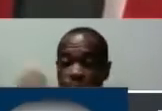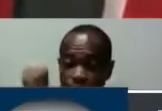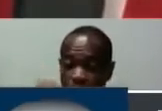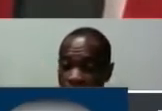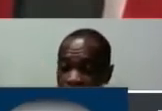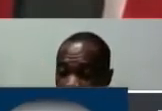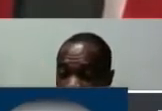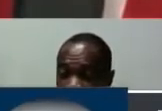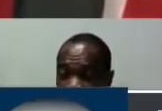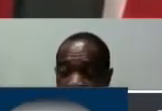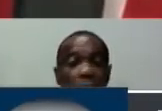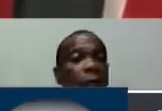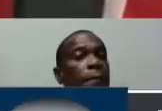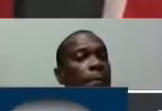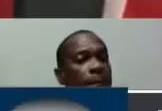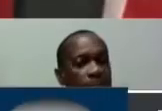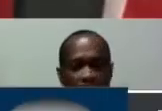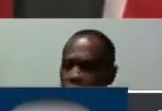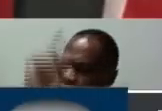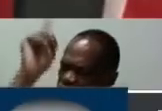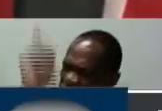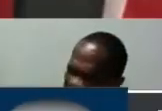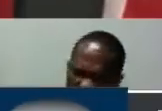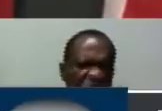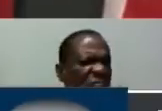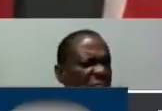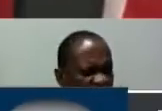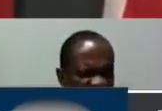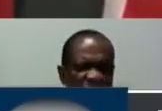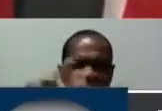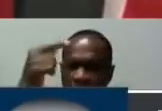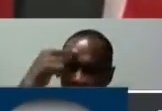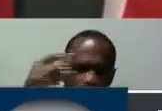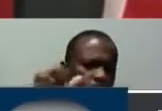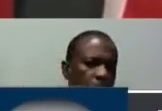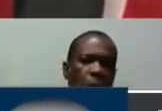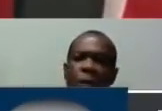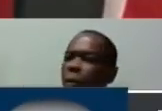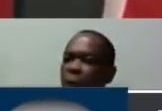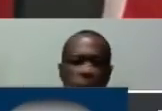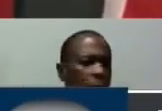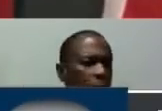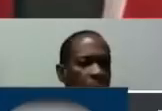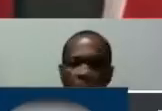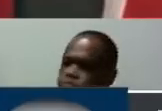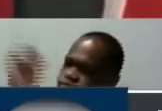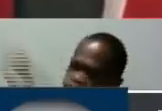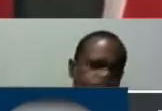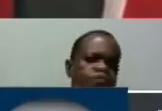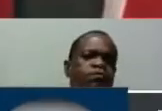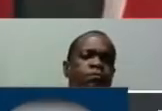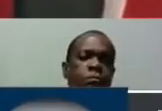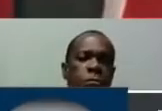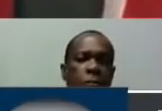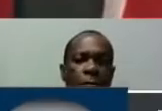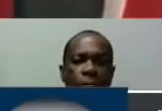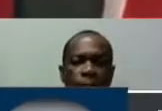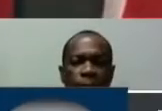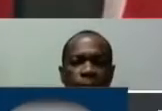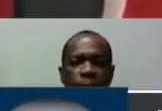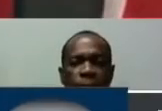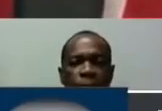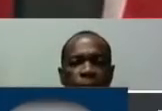by the health caregiver, the doctors, and such persons will most properly be exempted. But outside of